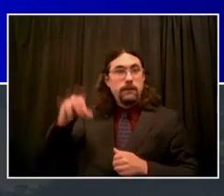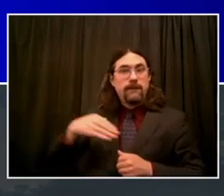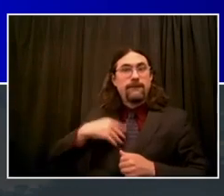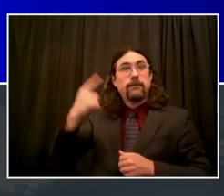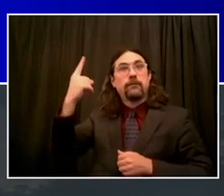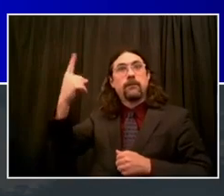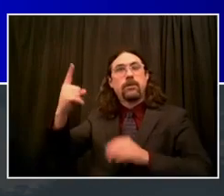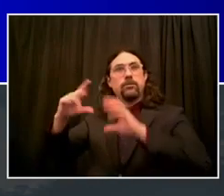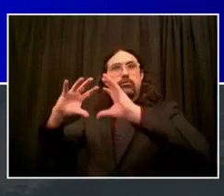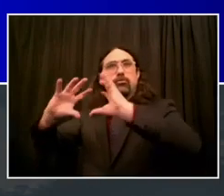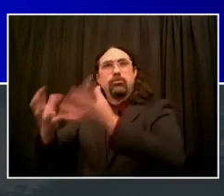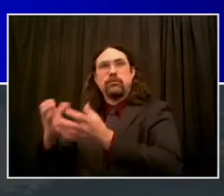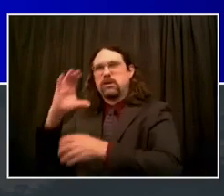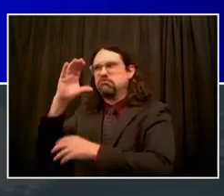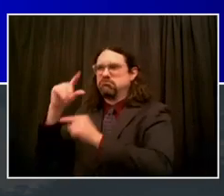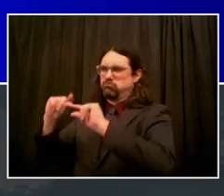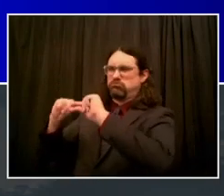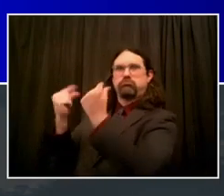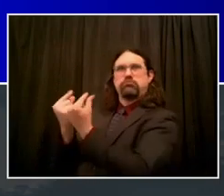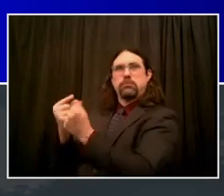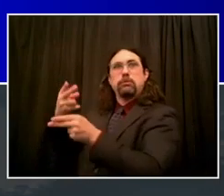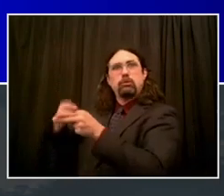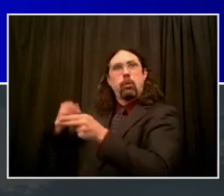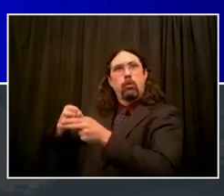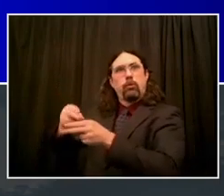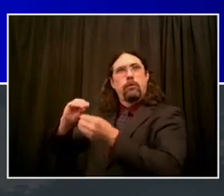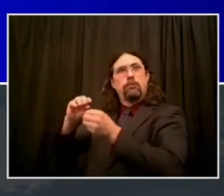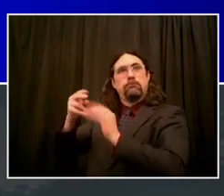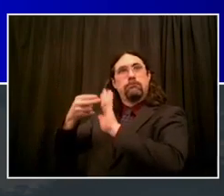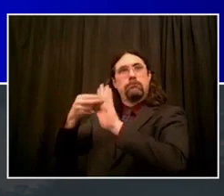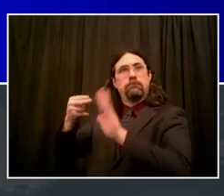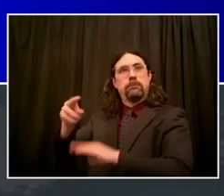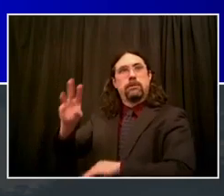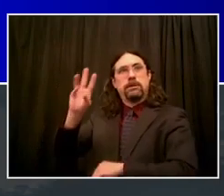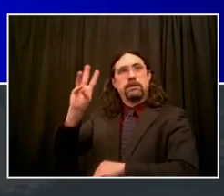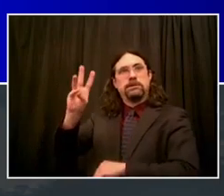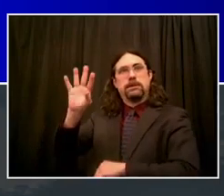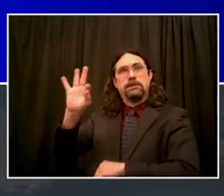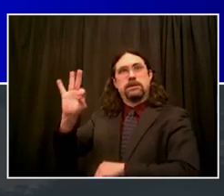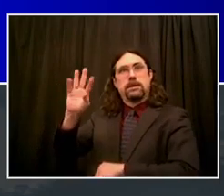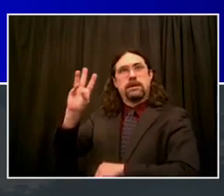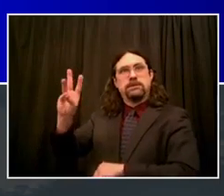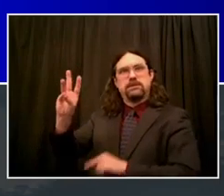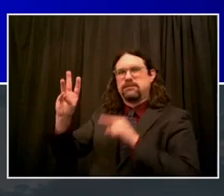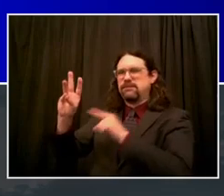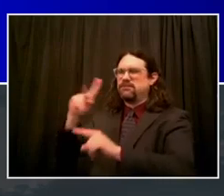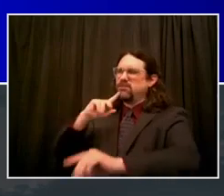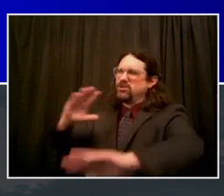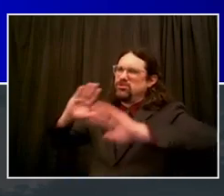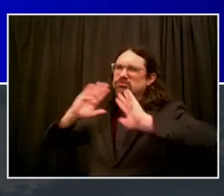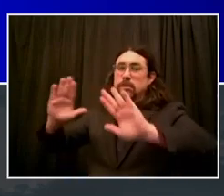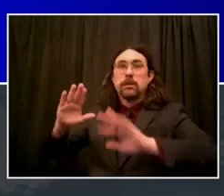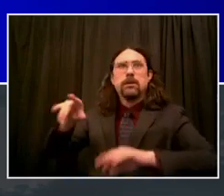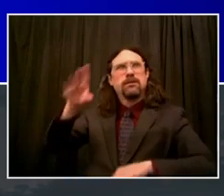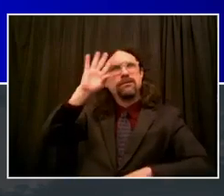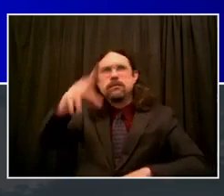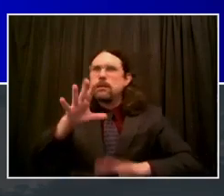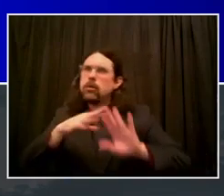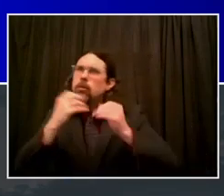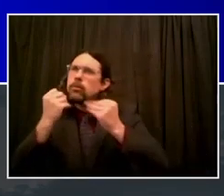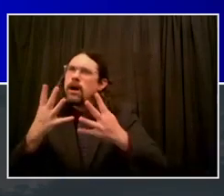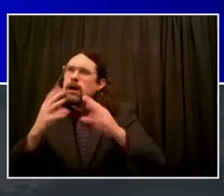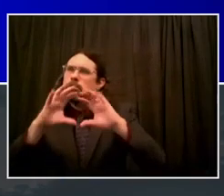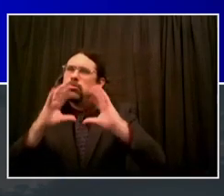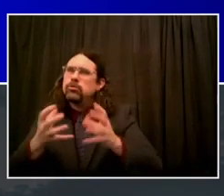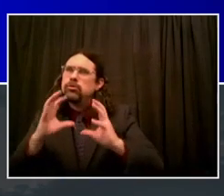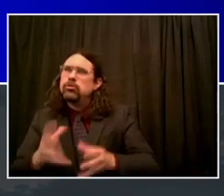great organizations, so we're going to support these groups through this summer and beyond to address the coronavirus as well. Right